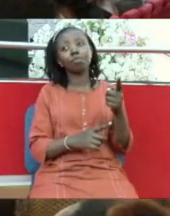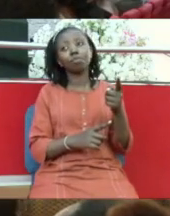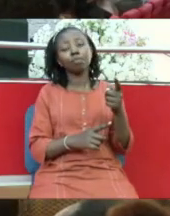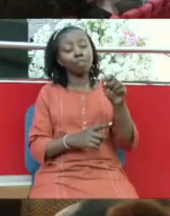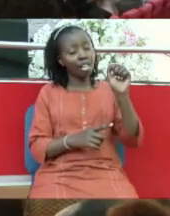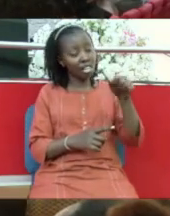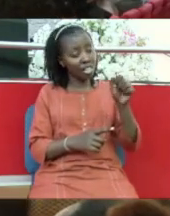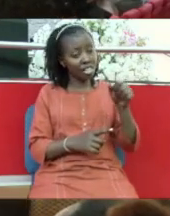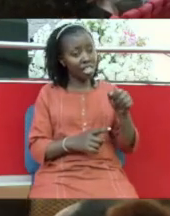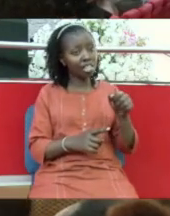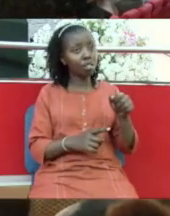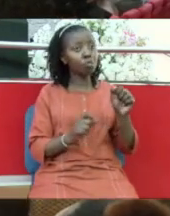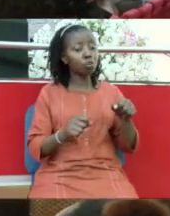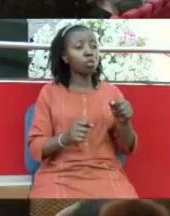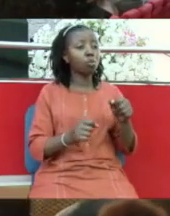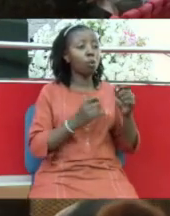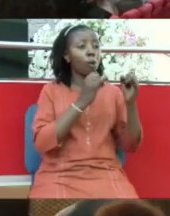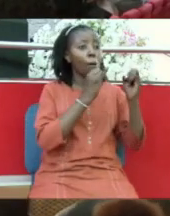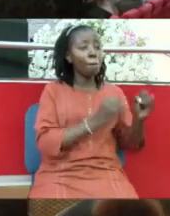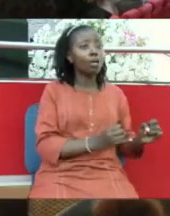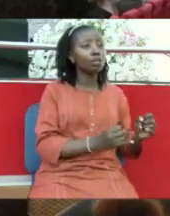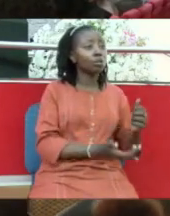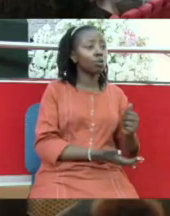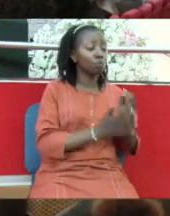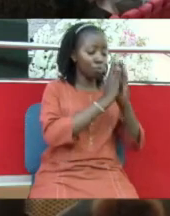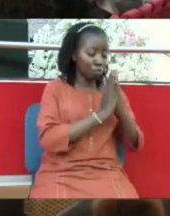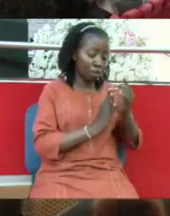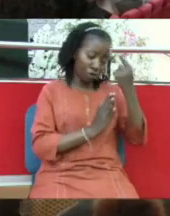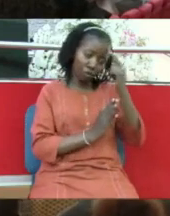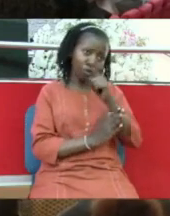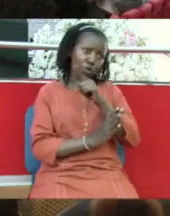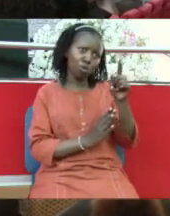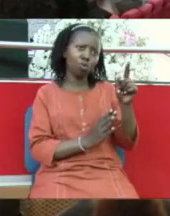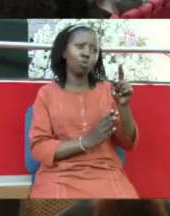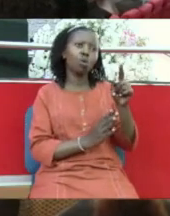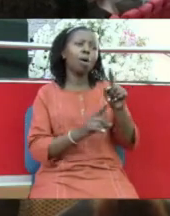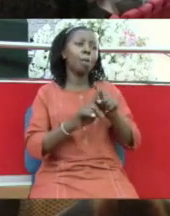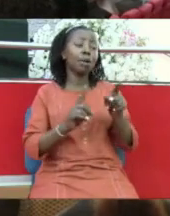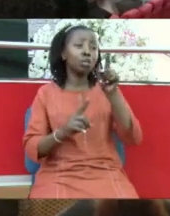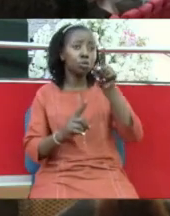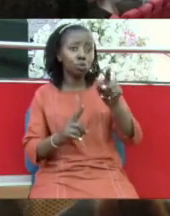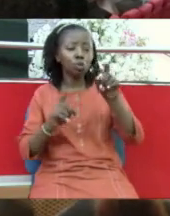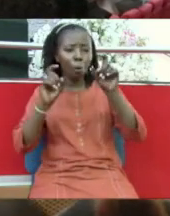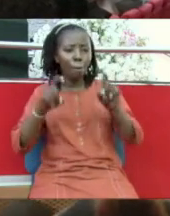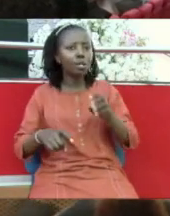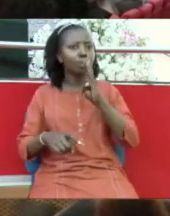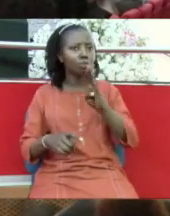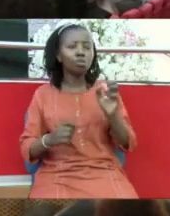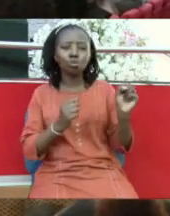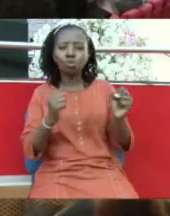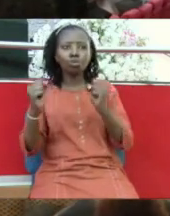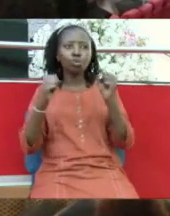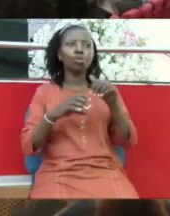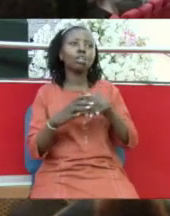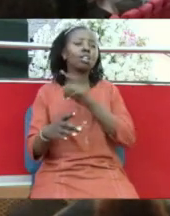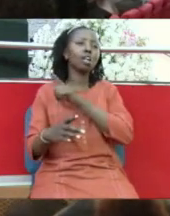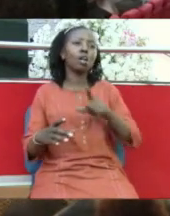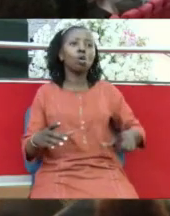Yes, someone can pray for you. But you need to be strong in the Lord. You need to be able to go through to the Holy of